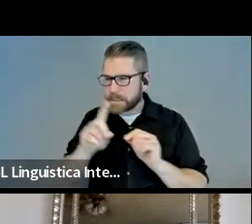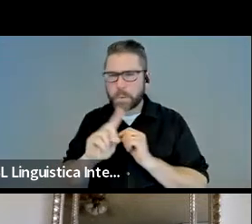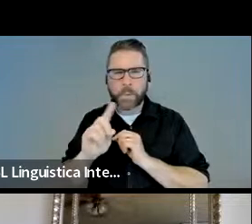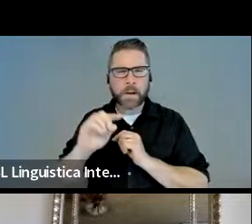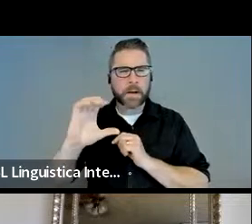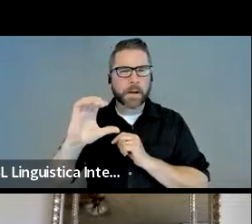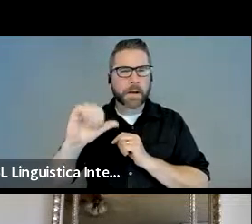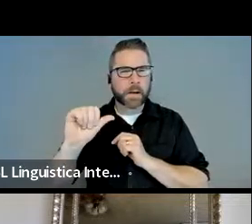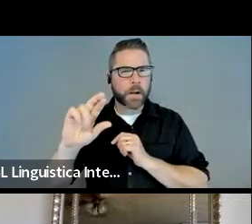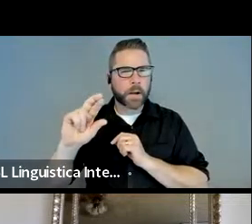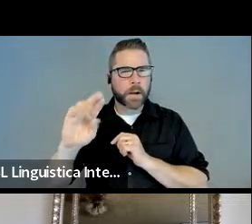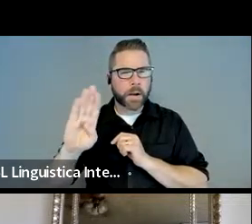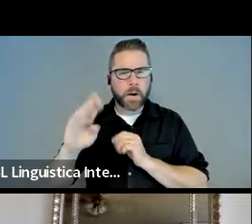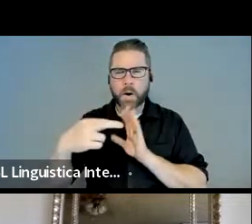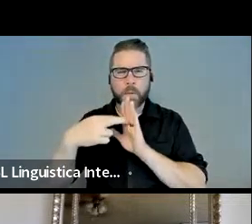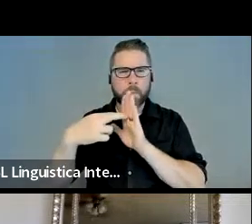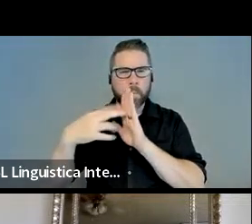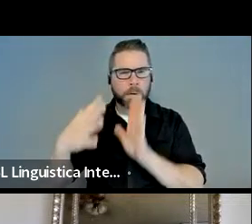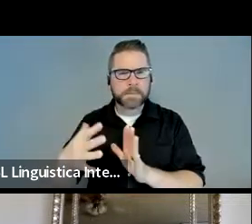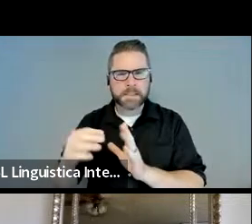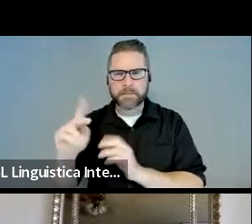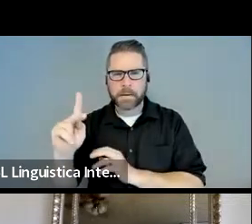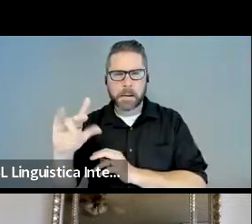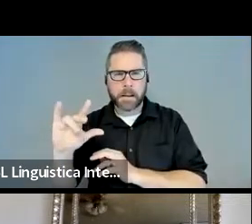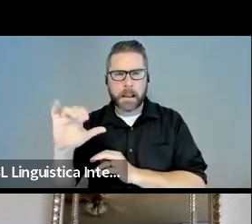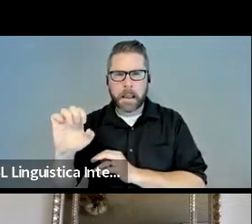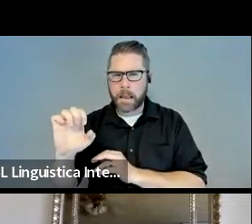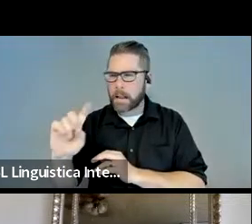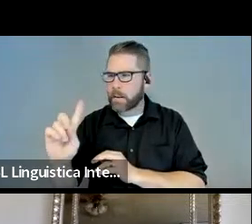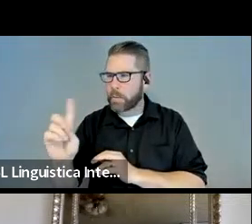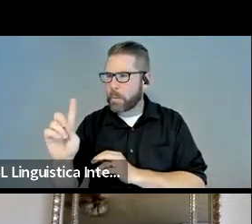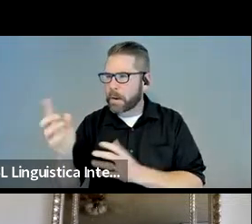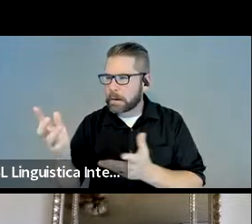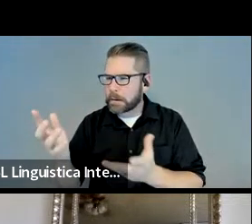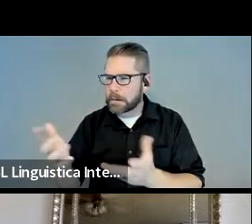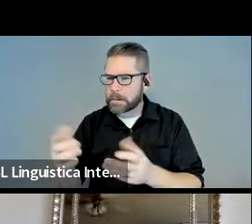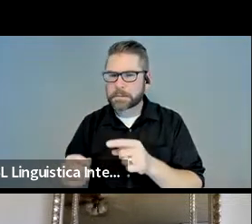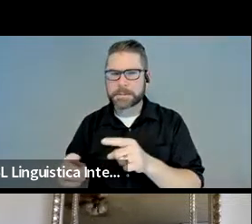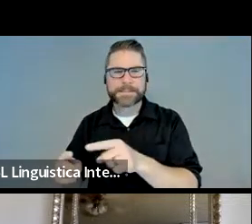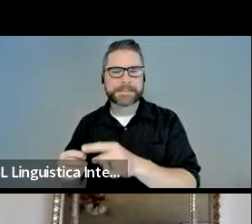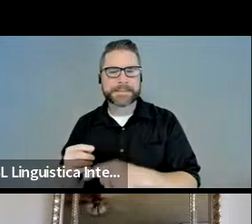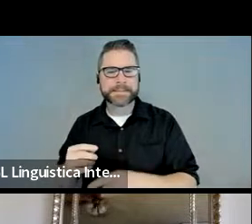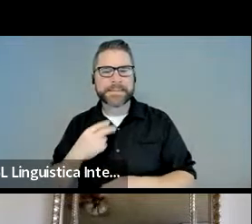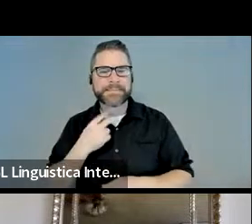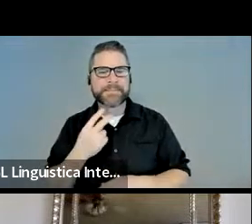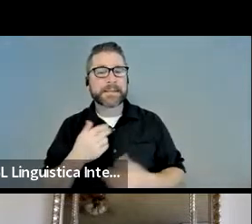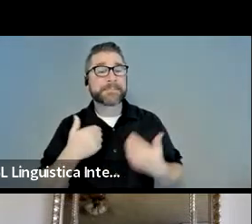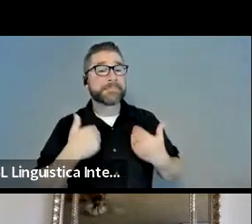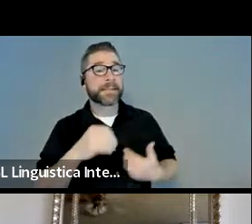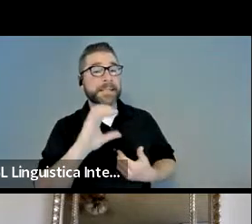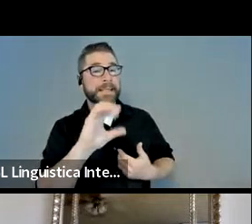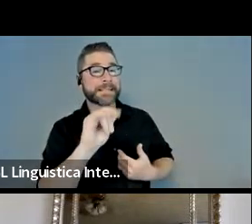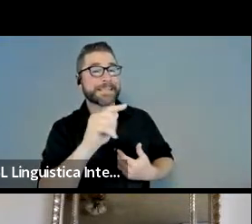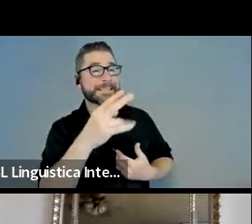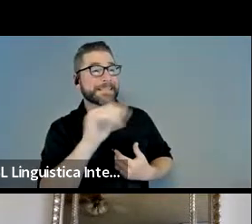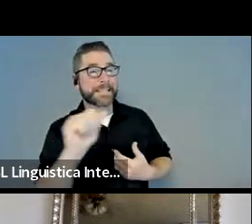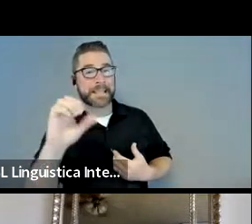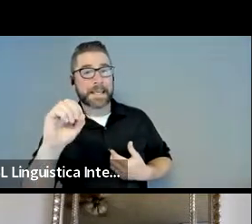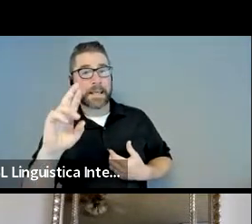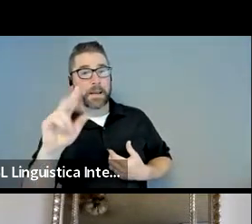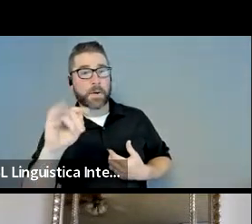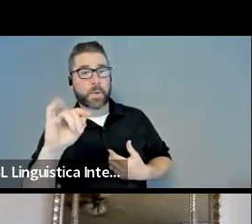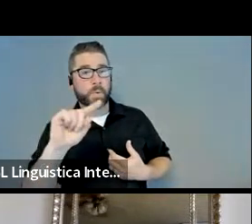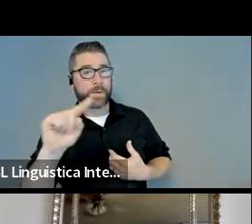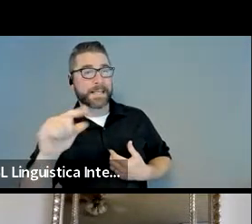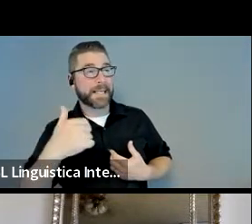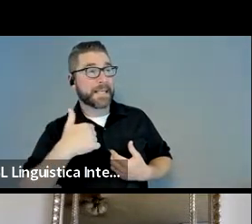not seeing Kyle. Do folks see Kyle? Hi, I'm Cynthia Ortiz here. I'm covering for Kyle. He's on vacation.